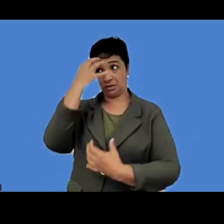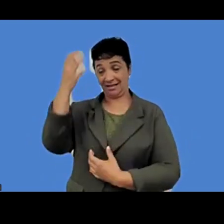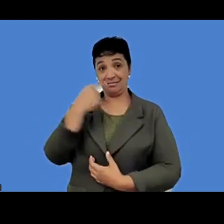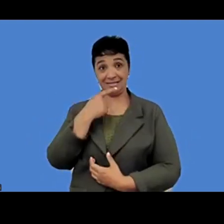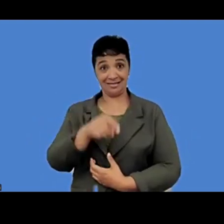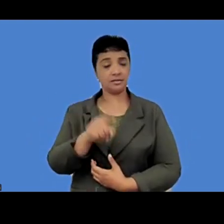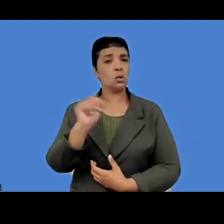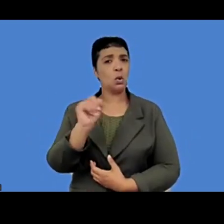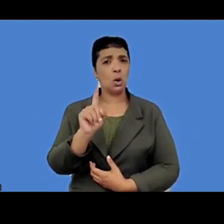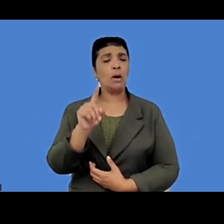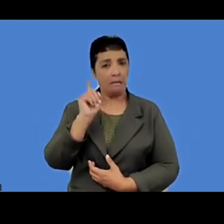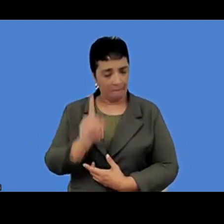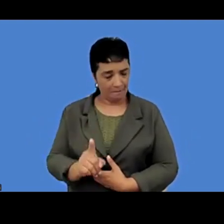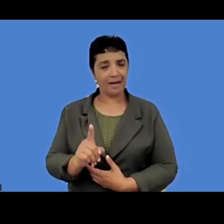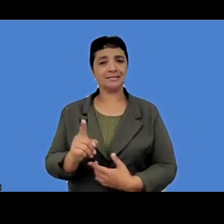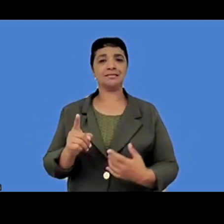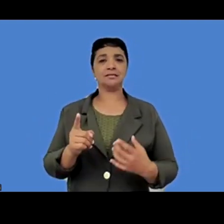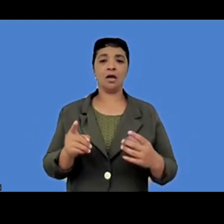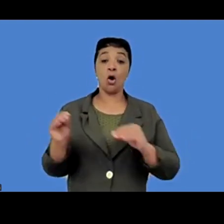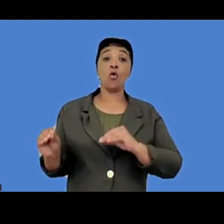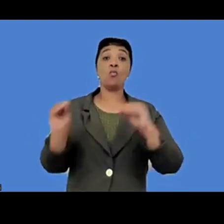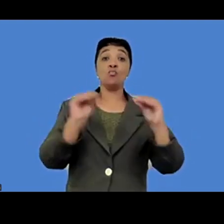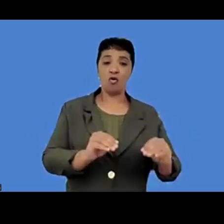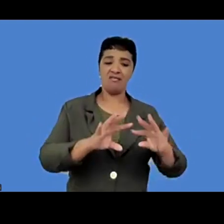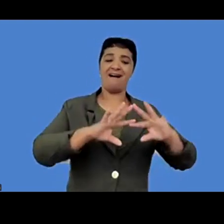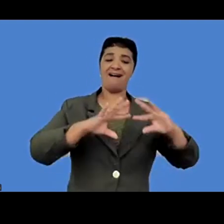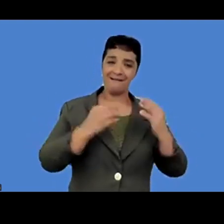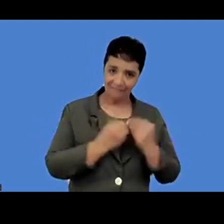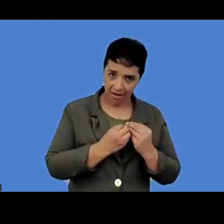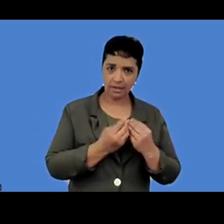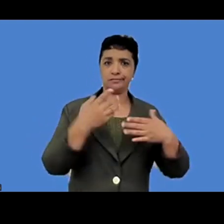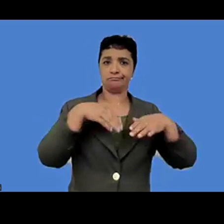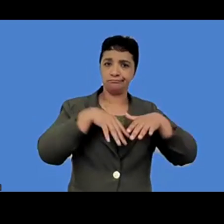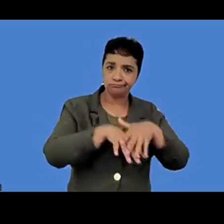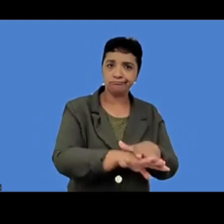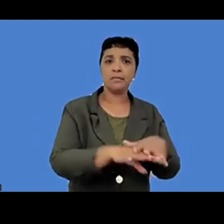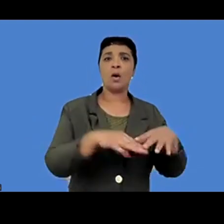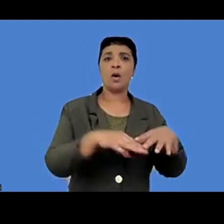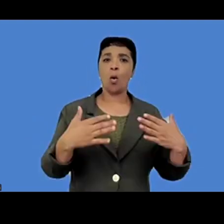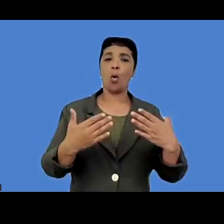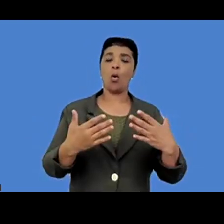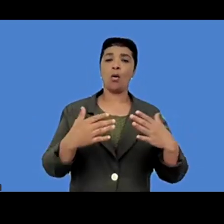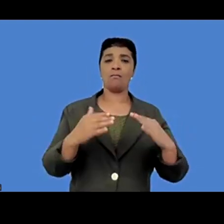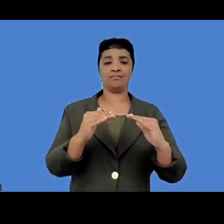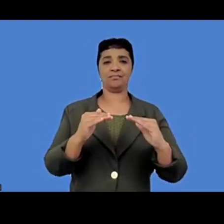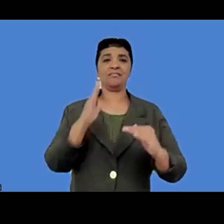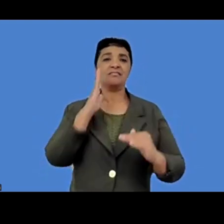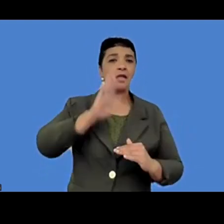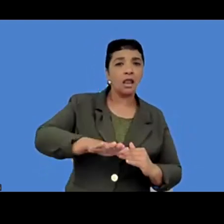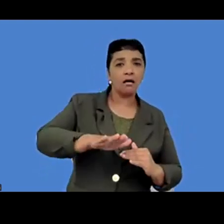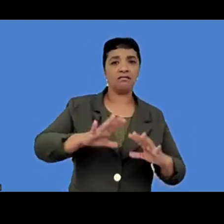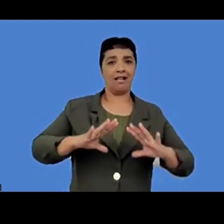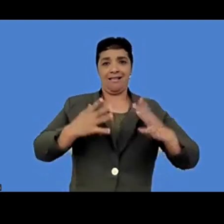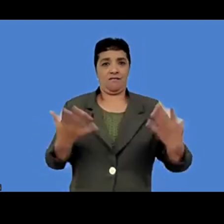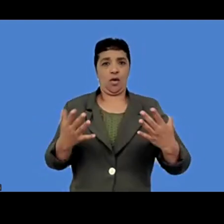be reintegrated either back with their families or found an accommodation in the